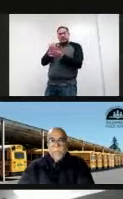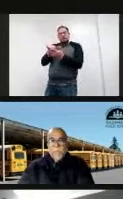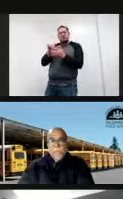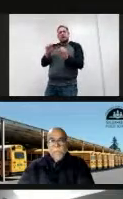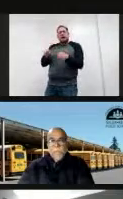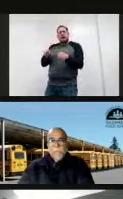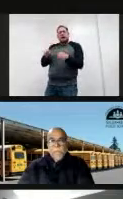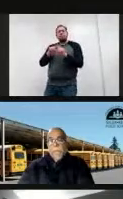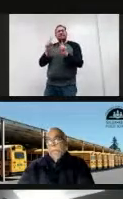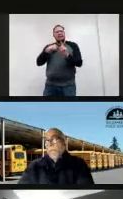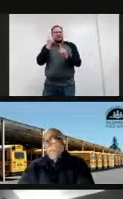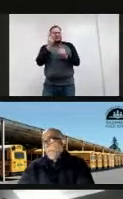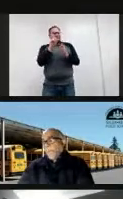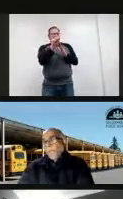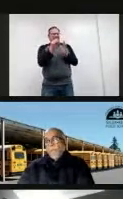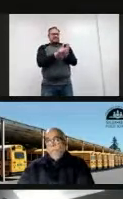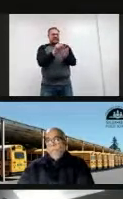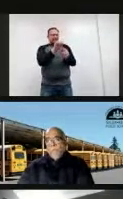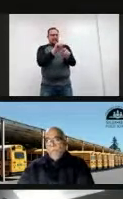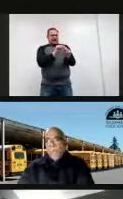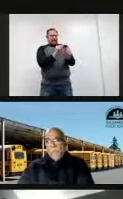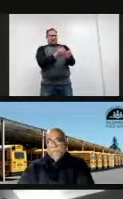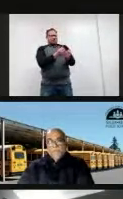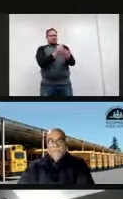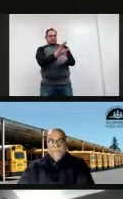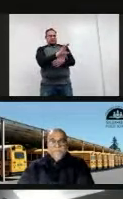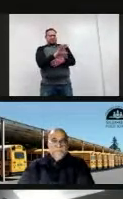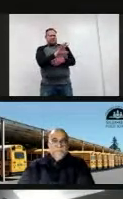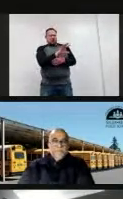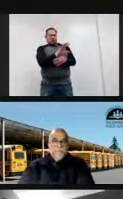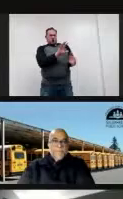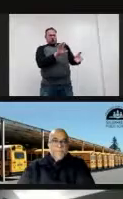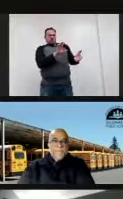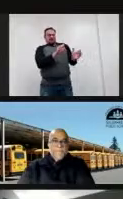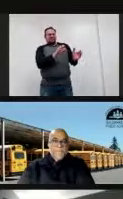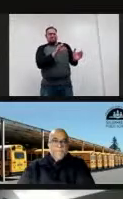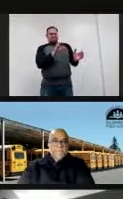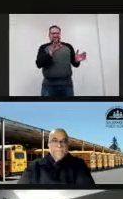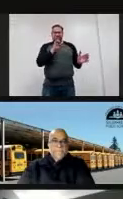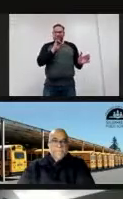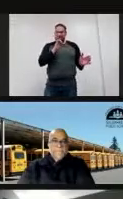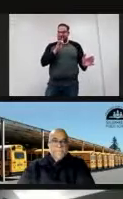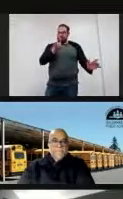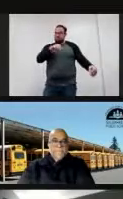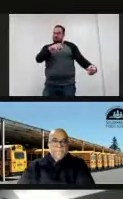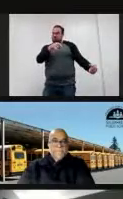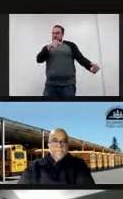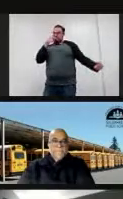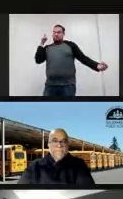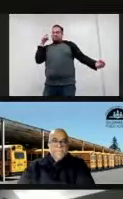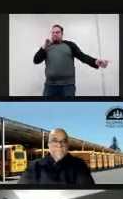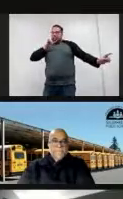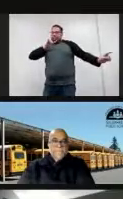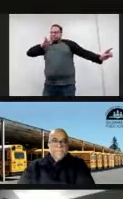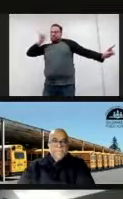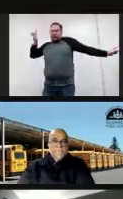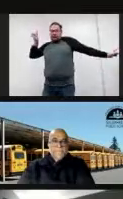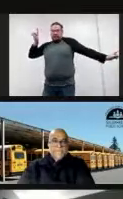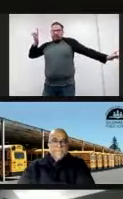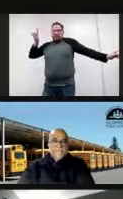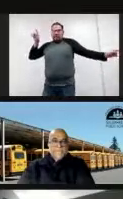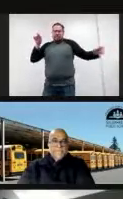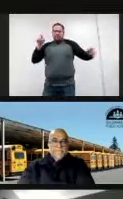state agency comparators are, it's pretty dramatically different for what I would